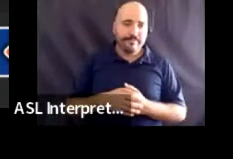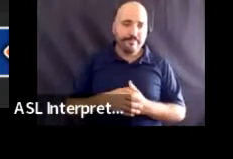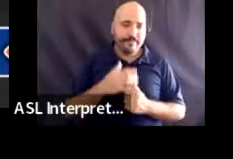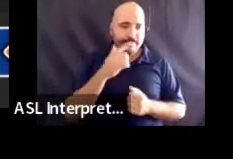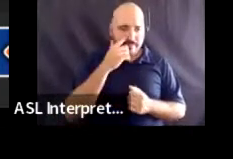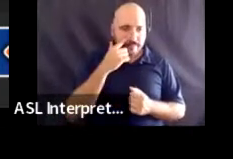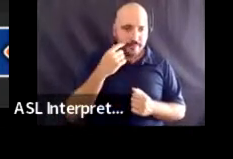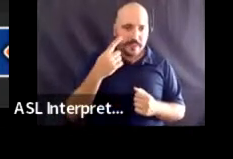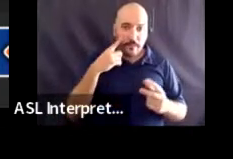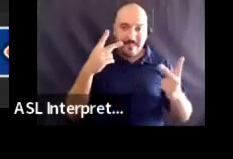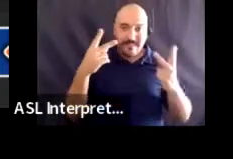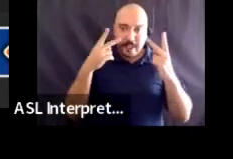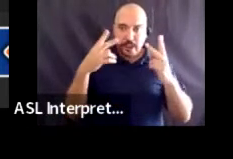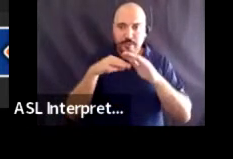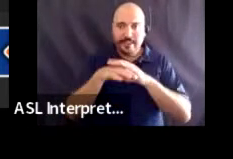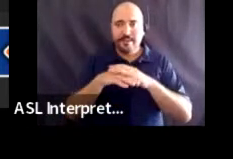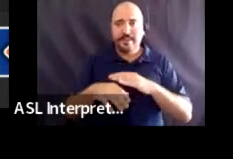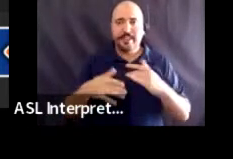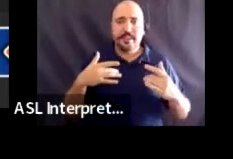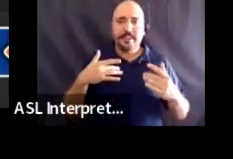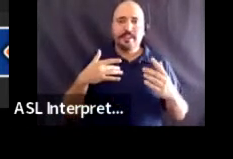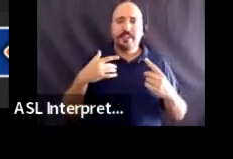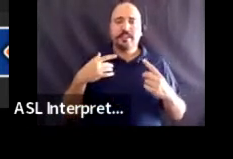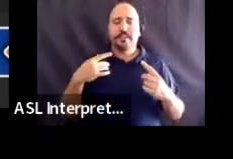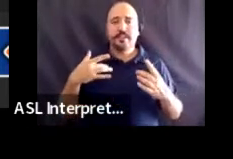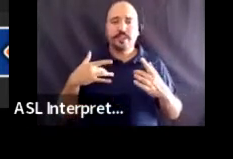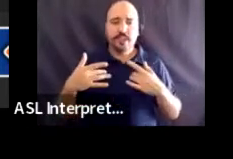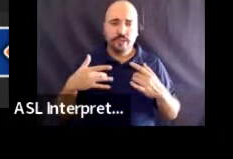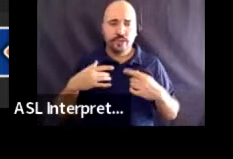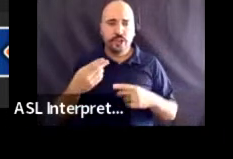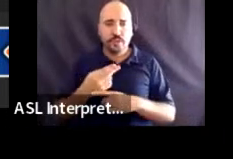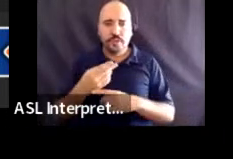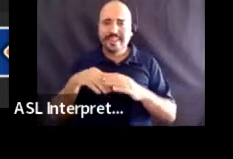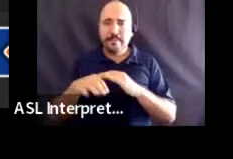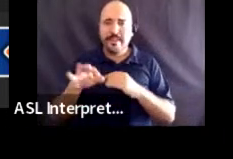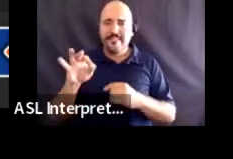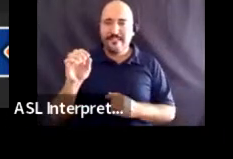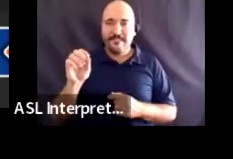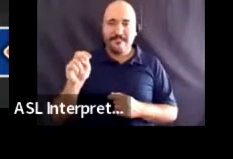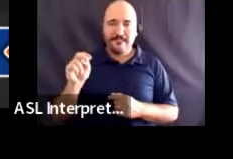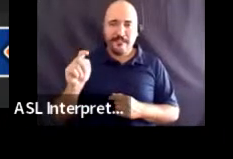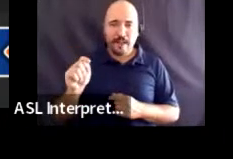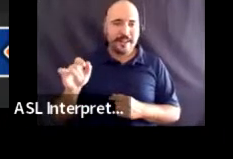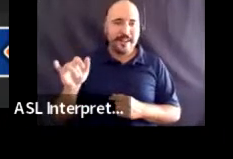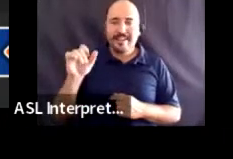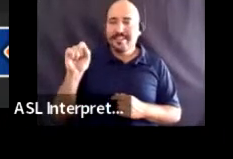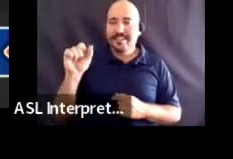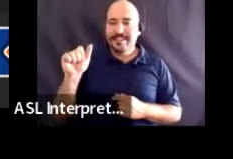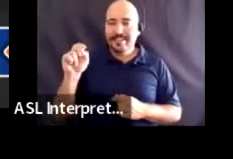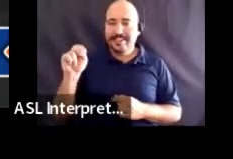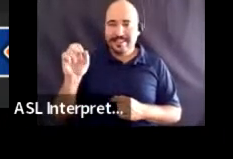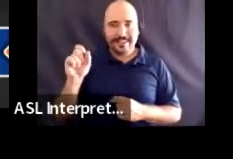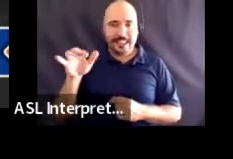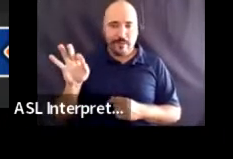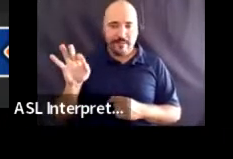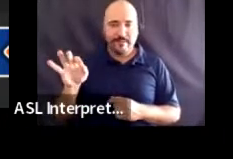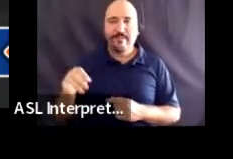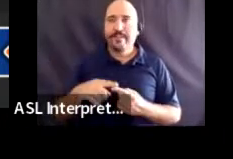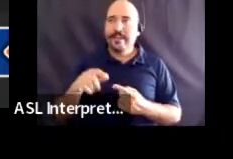For visual accessibility considerations, use accessible fonts. So it's sans serif, Arial, Verdana,